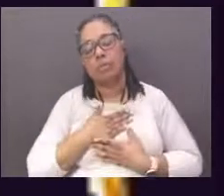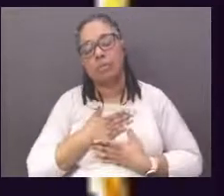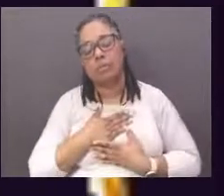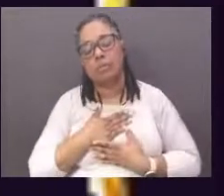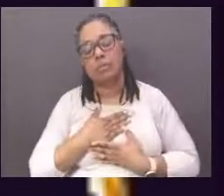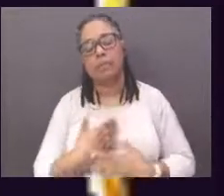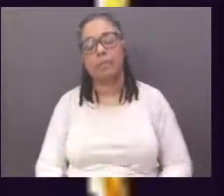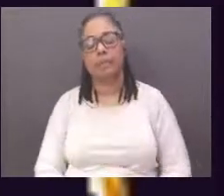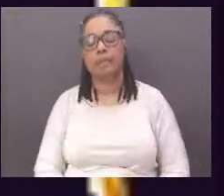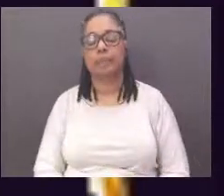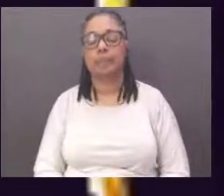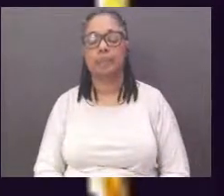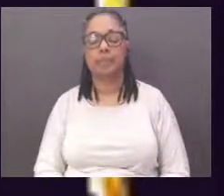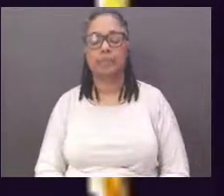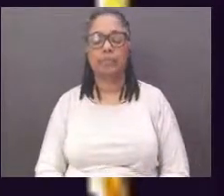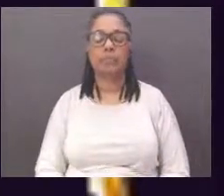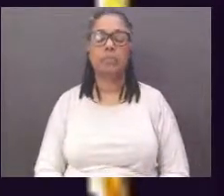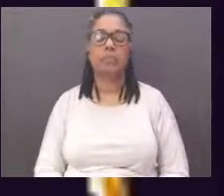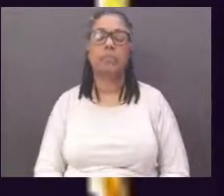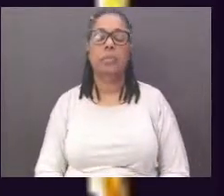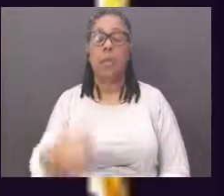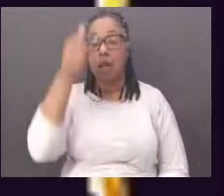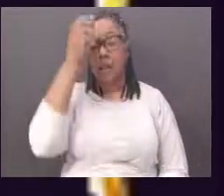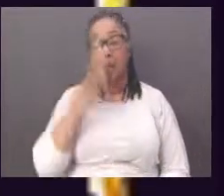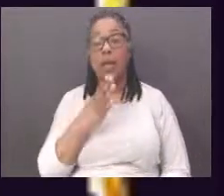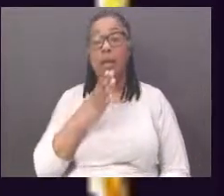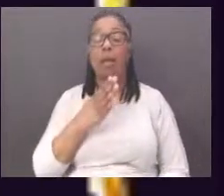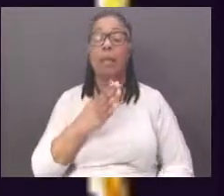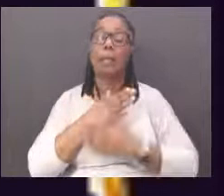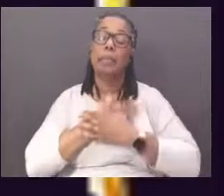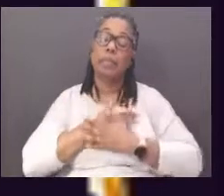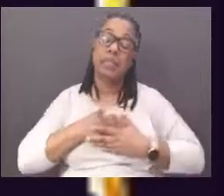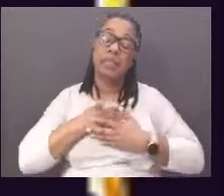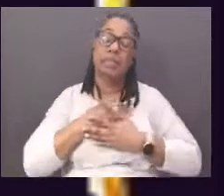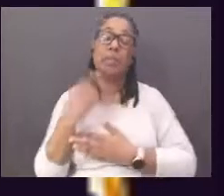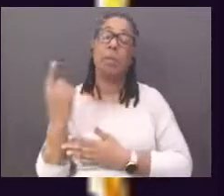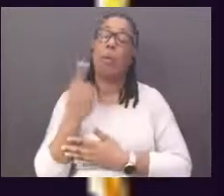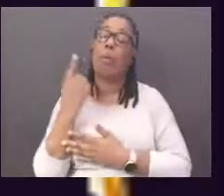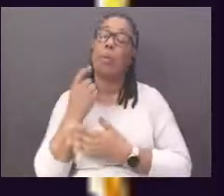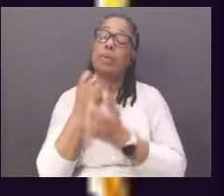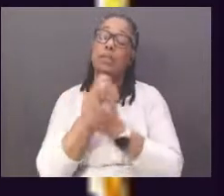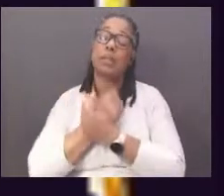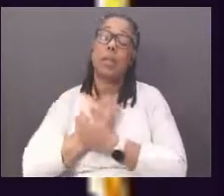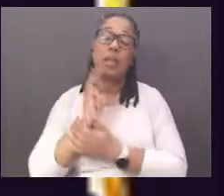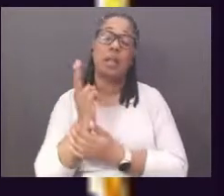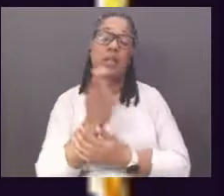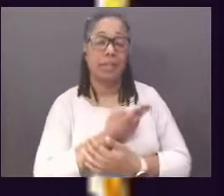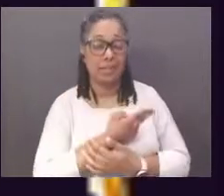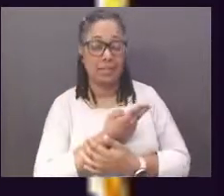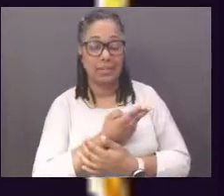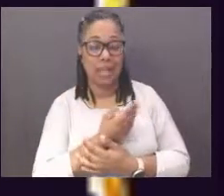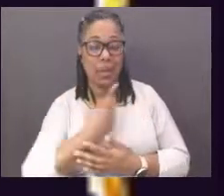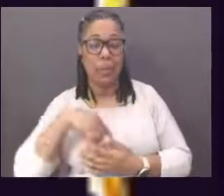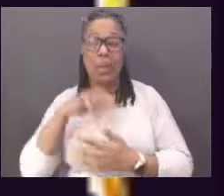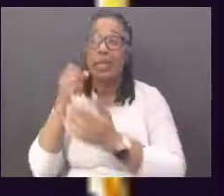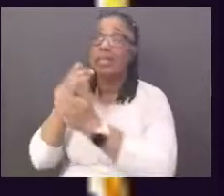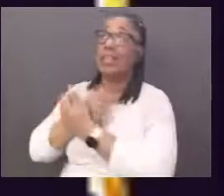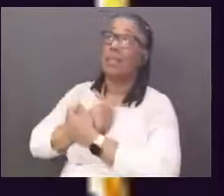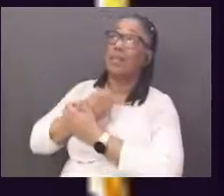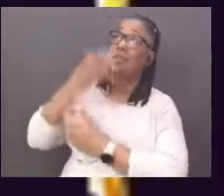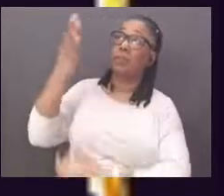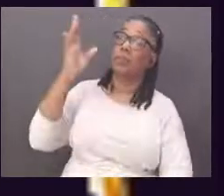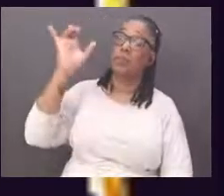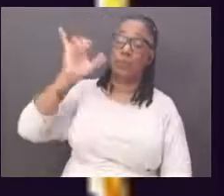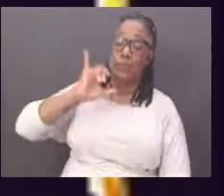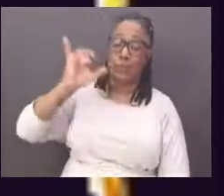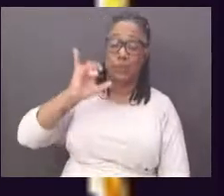just love on us as you always have. And we will be there to love you back and worship you